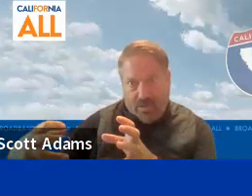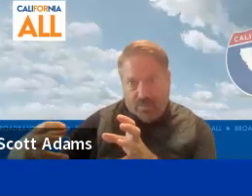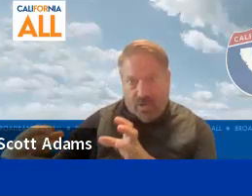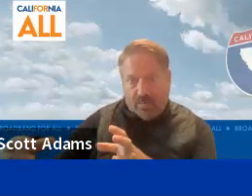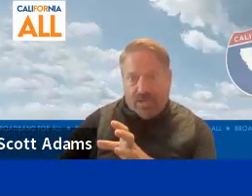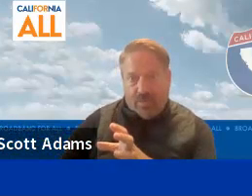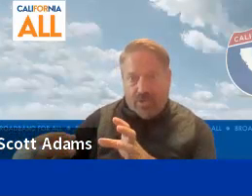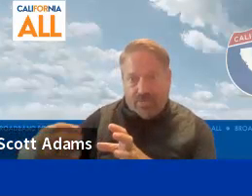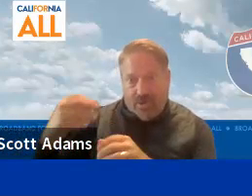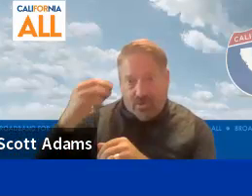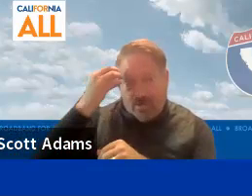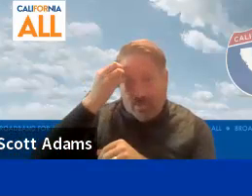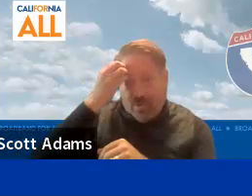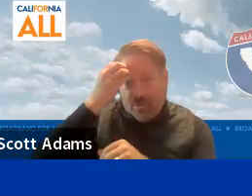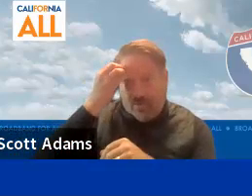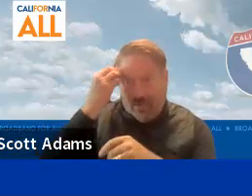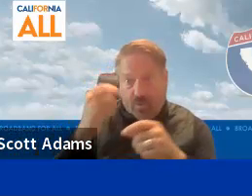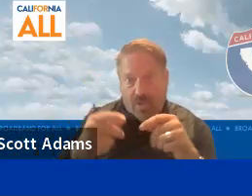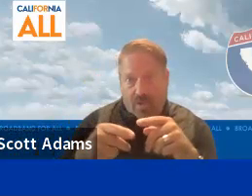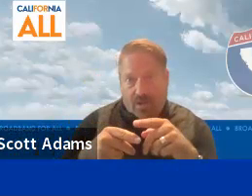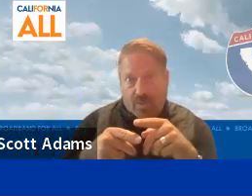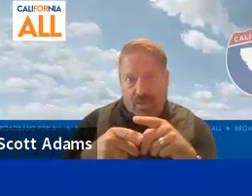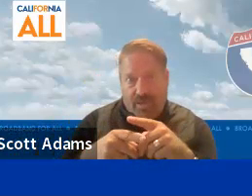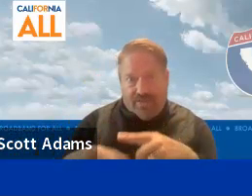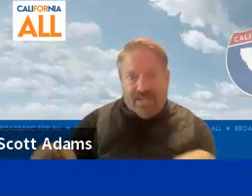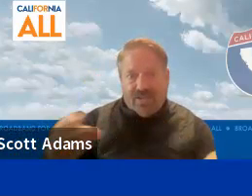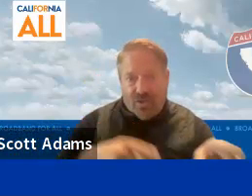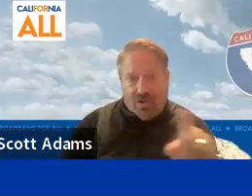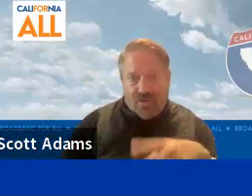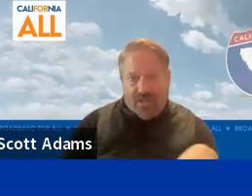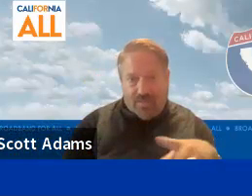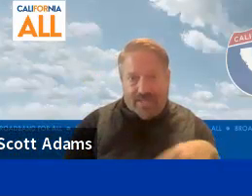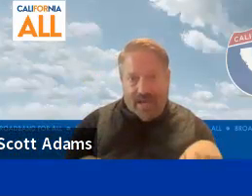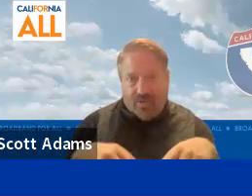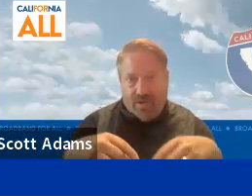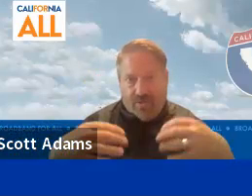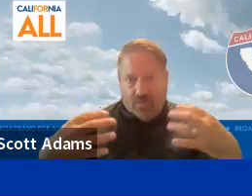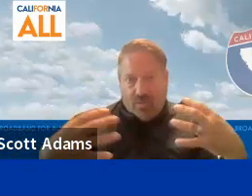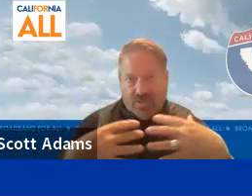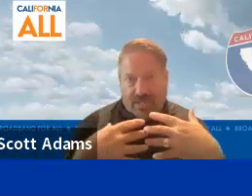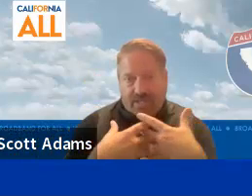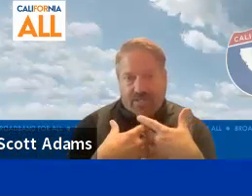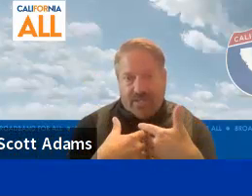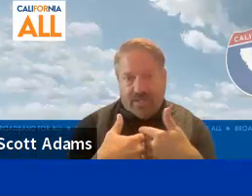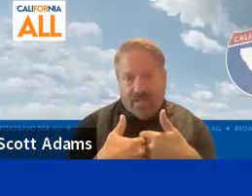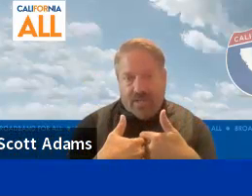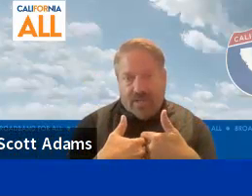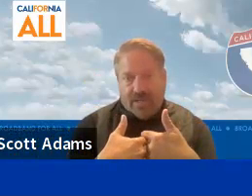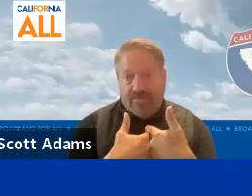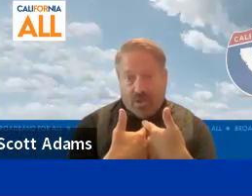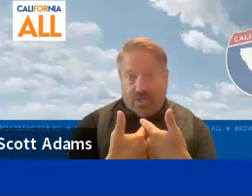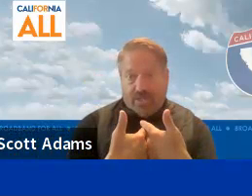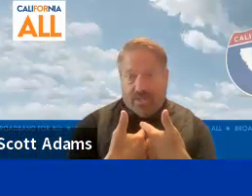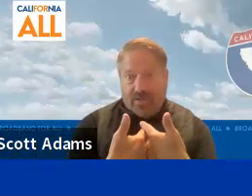about travel collaboration for our travel partners. So it does all come together. And what we're seeing is